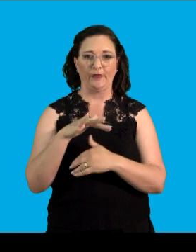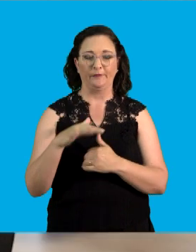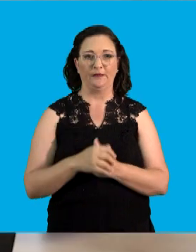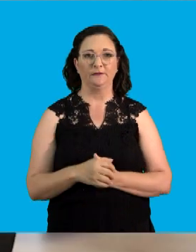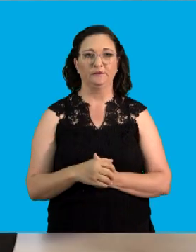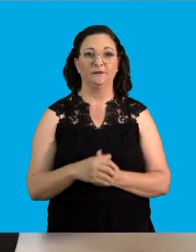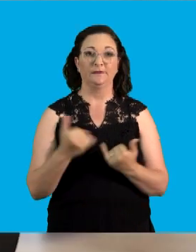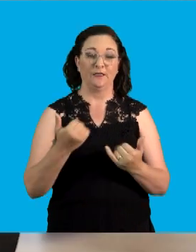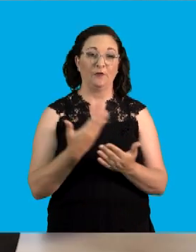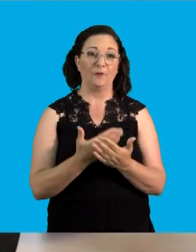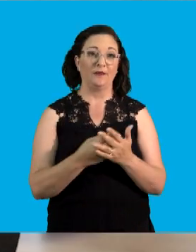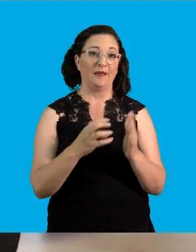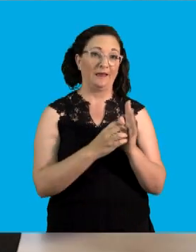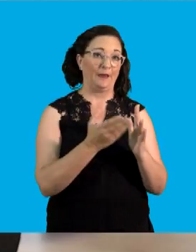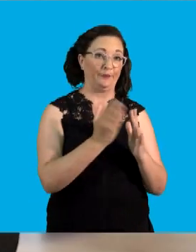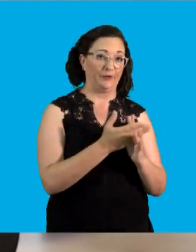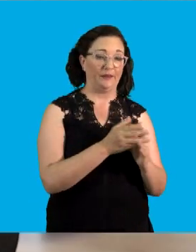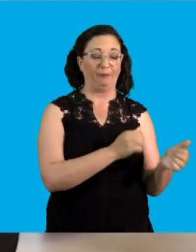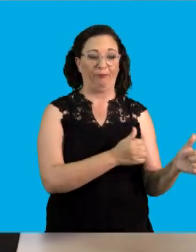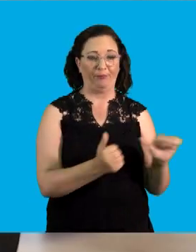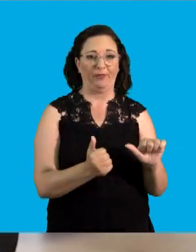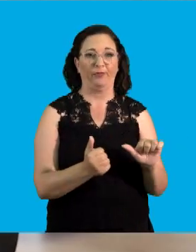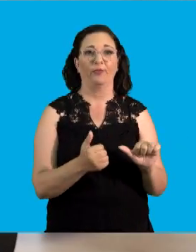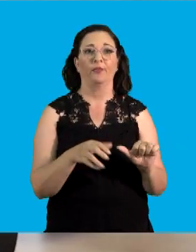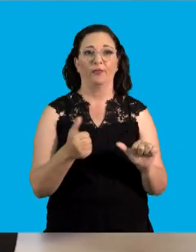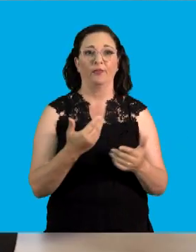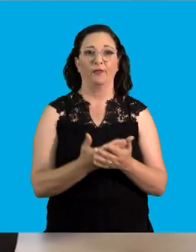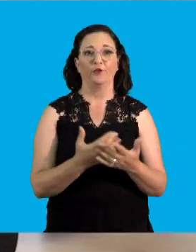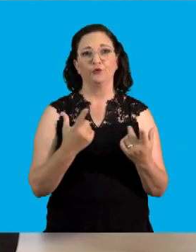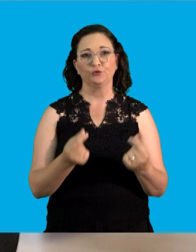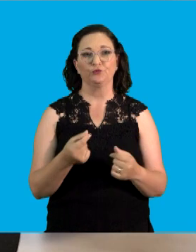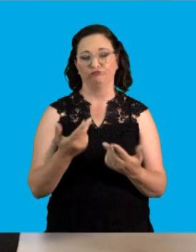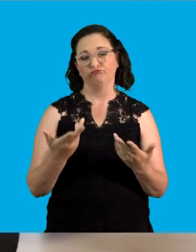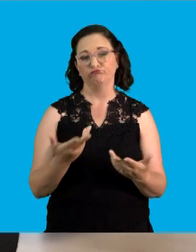workplace. All right, we're going to take a break, and when we come back, we